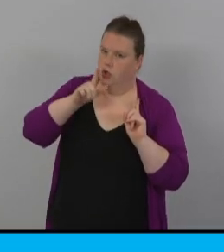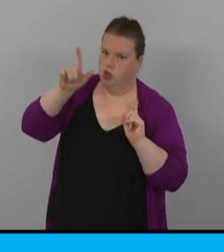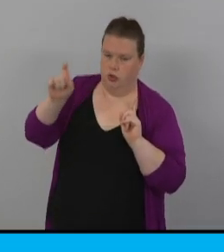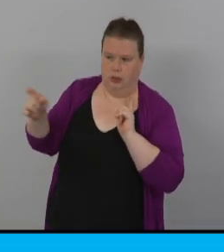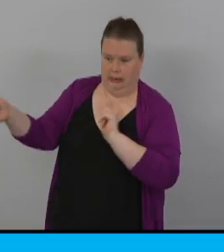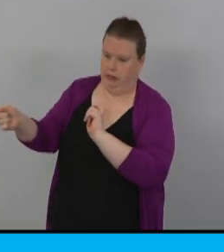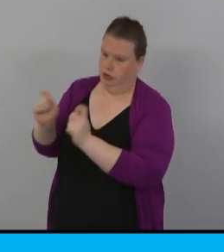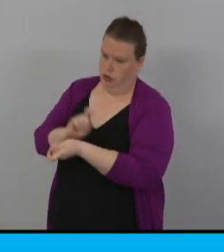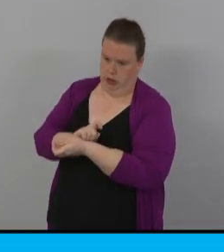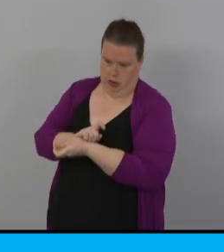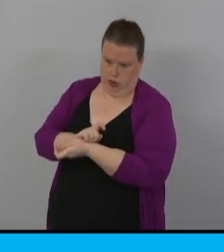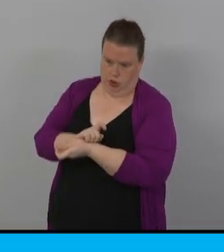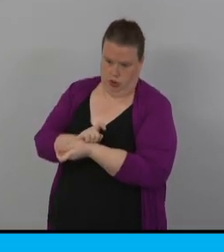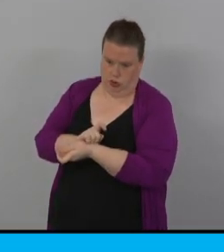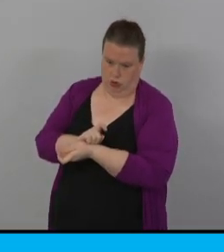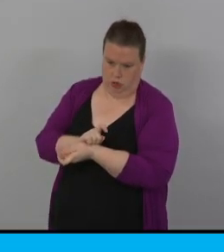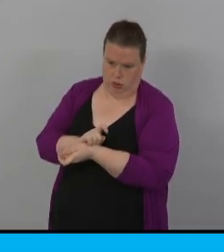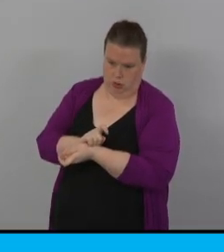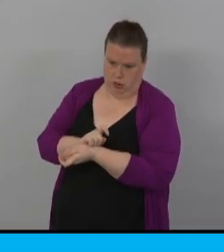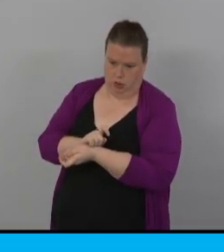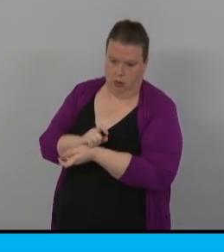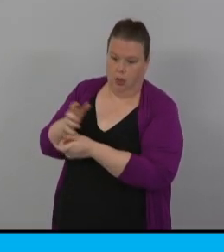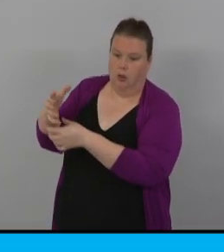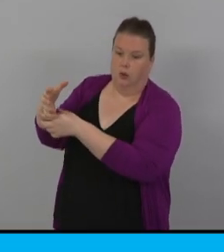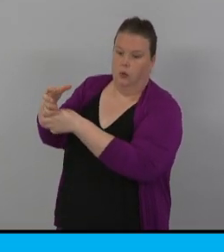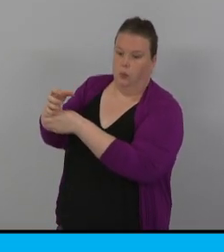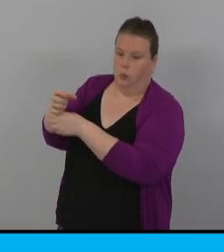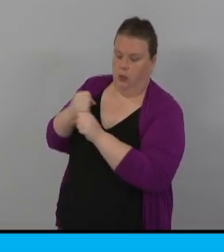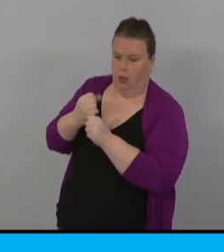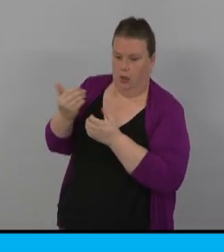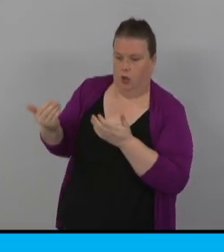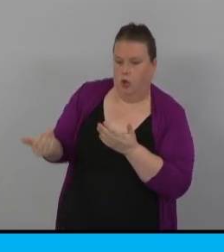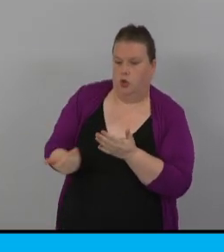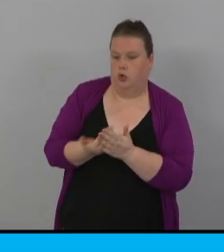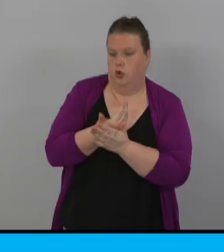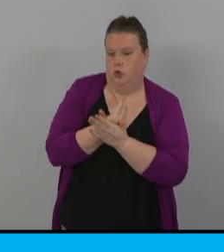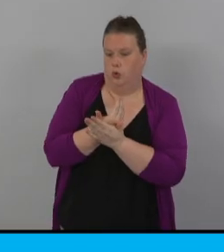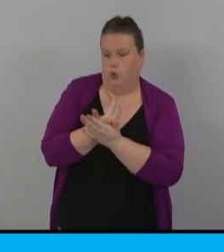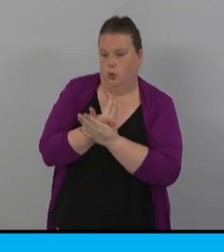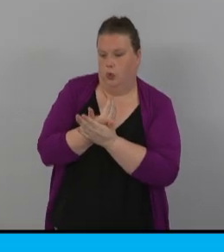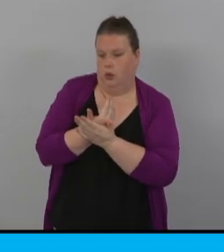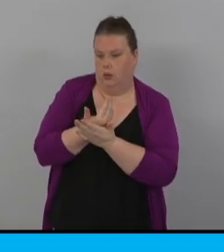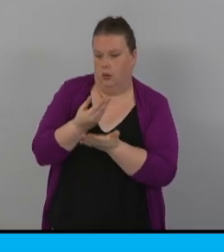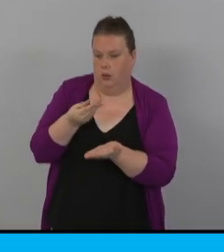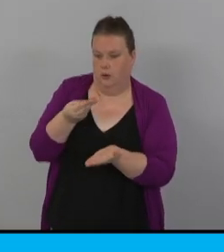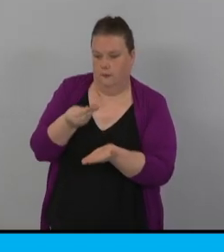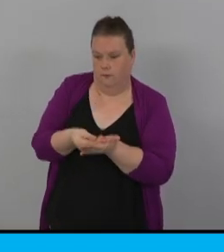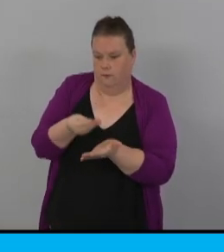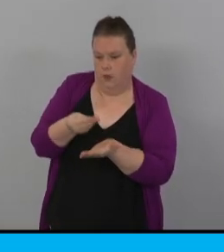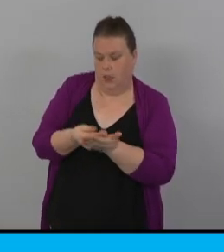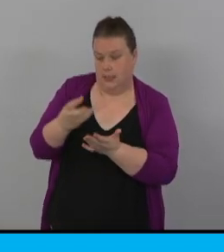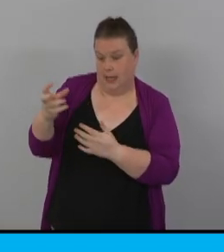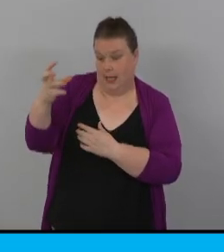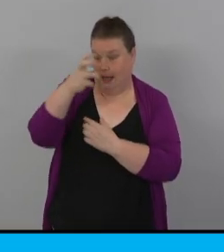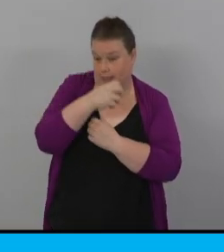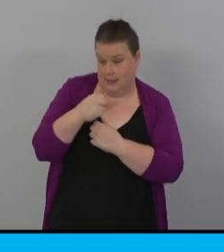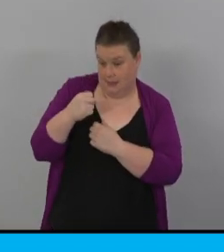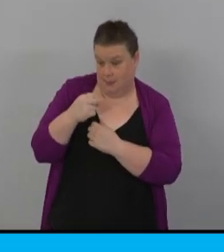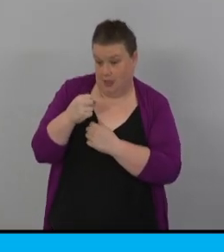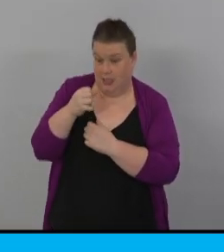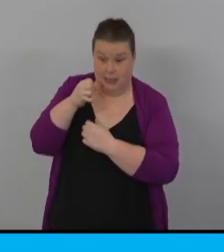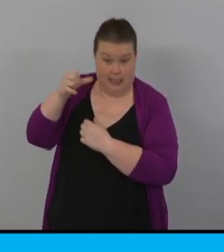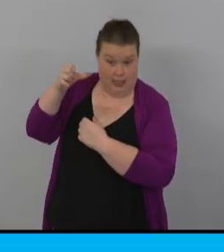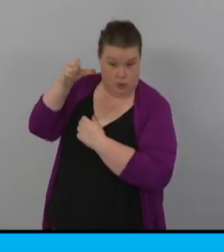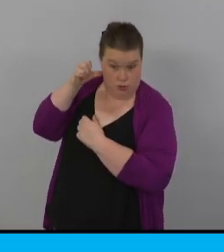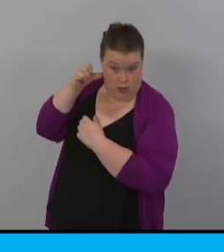did get a revised planning estimate for our title funds yesterday, and it did go down a little